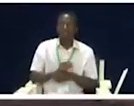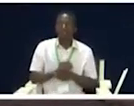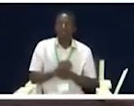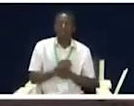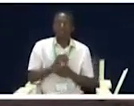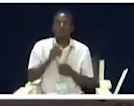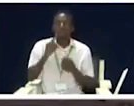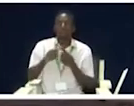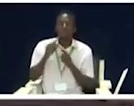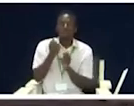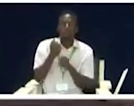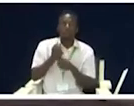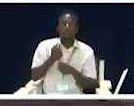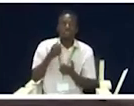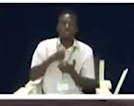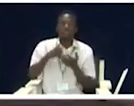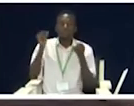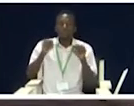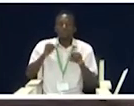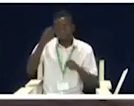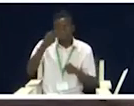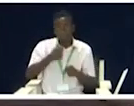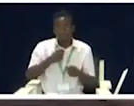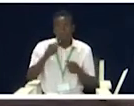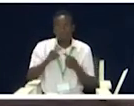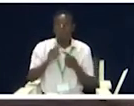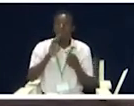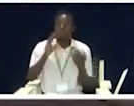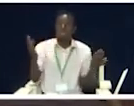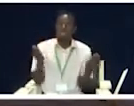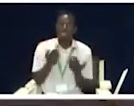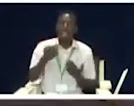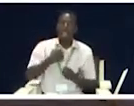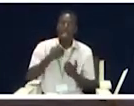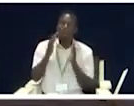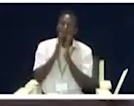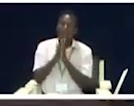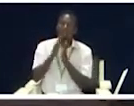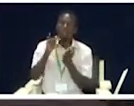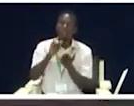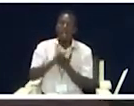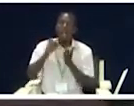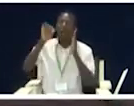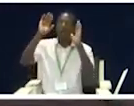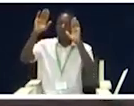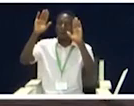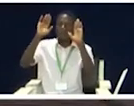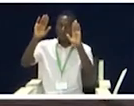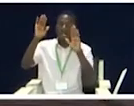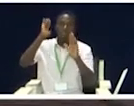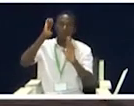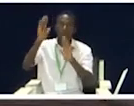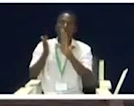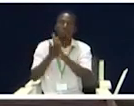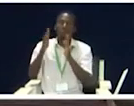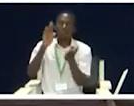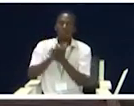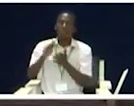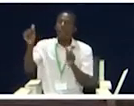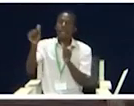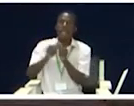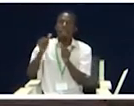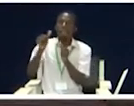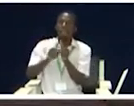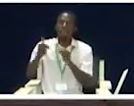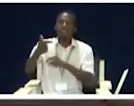to be standing before you today. I pray in the name of Jesus that wonders will become an everyday event in your